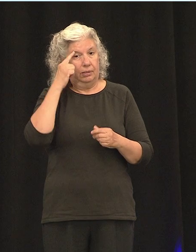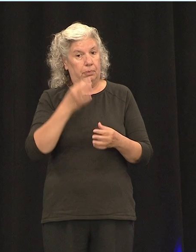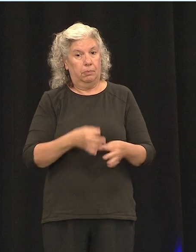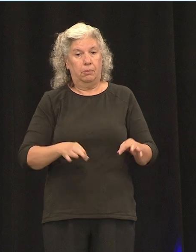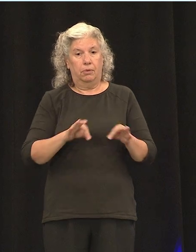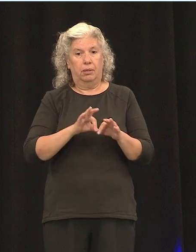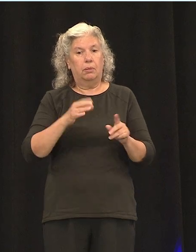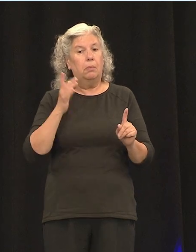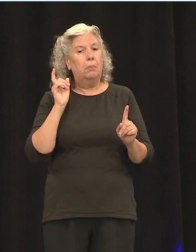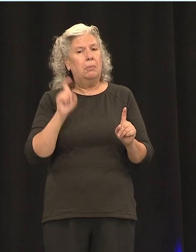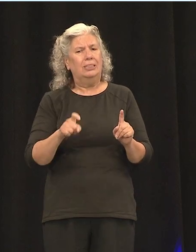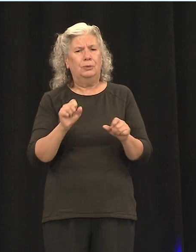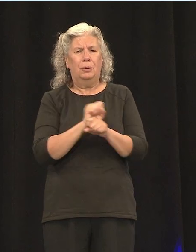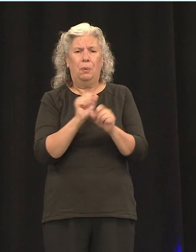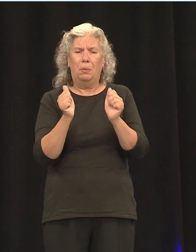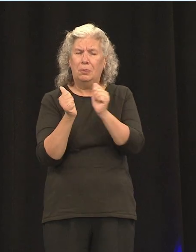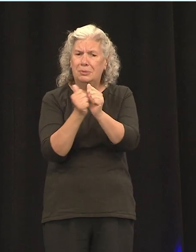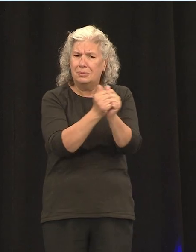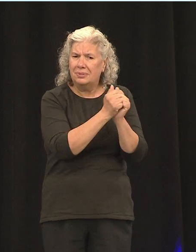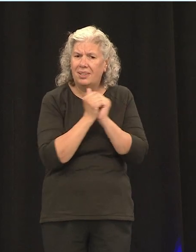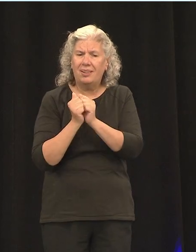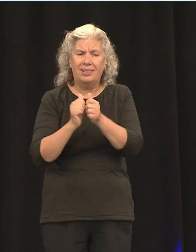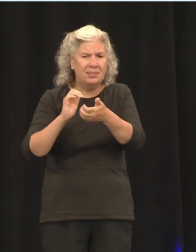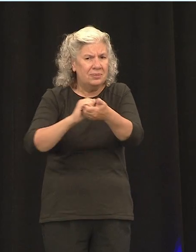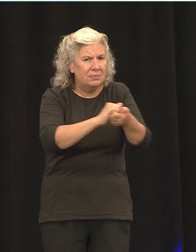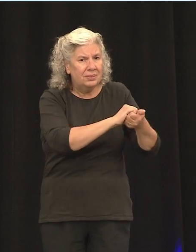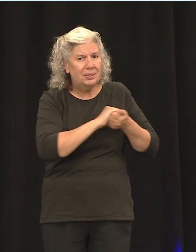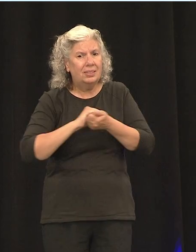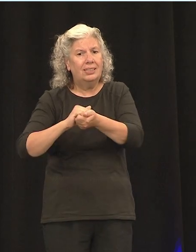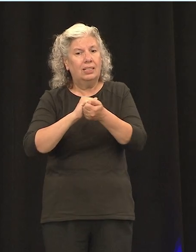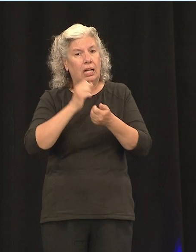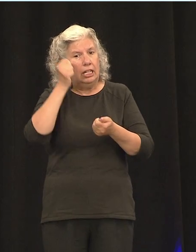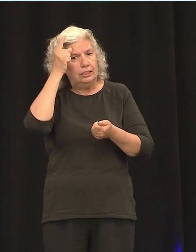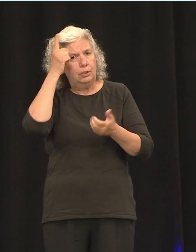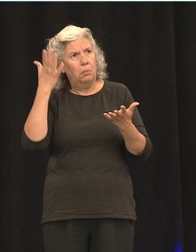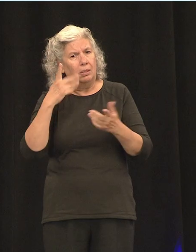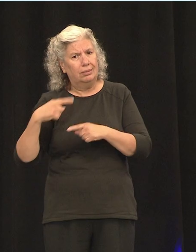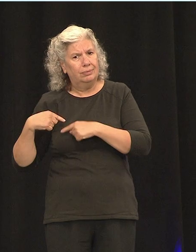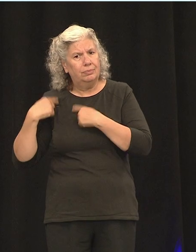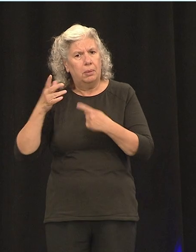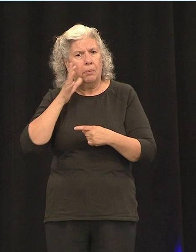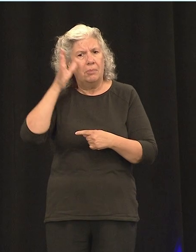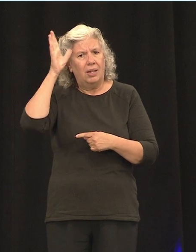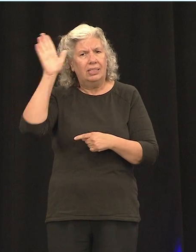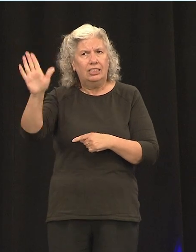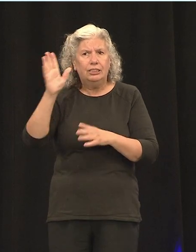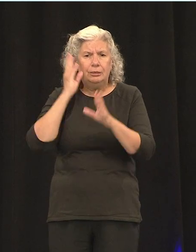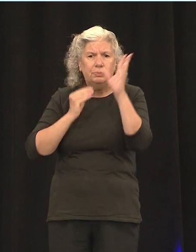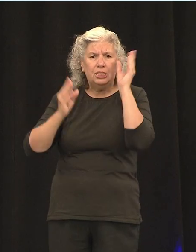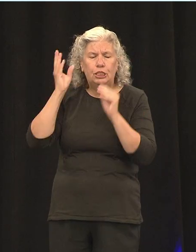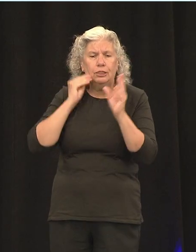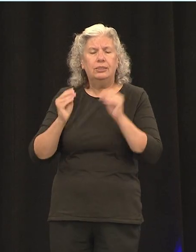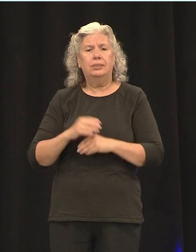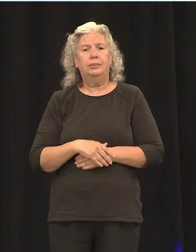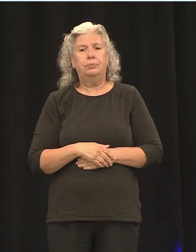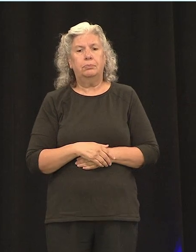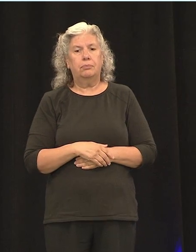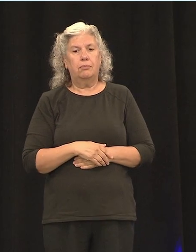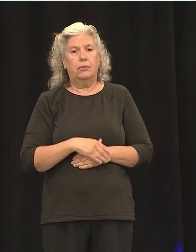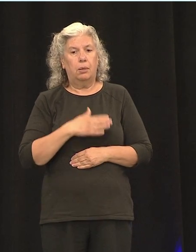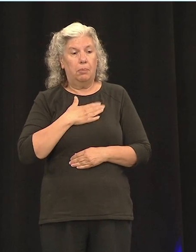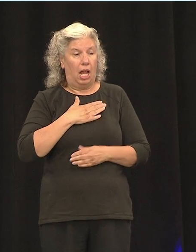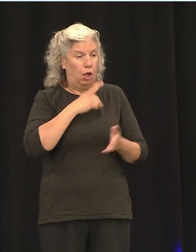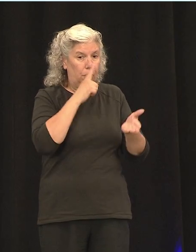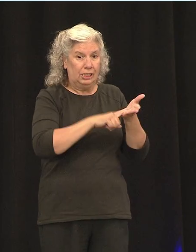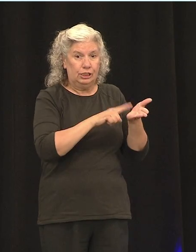together to understand some of the challenges that parents have experienced. So in my research, I've talked to many, many families about what do they experience when they